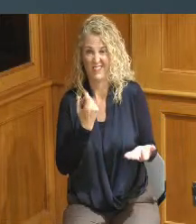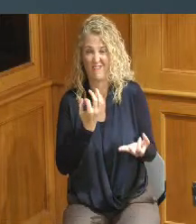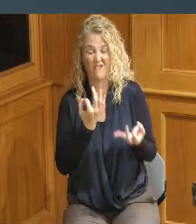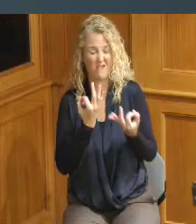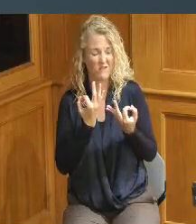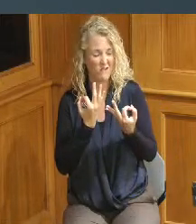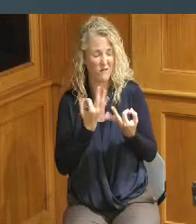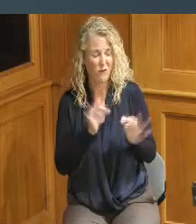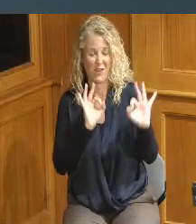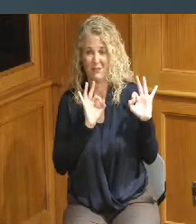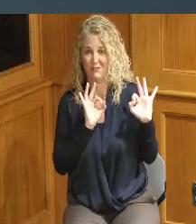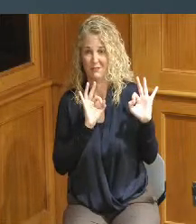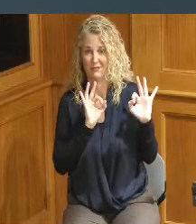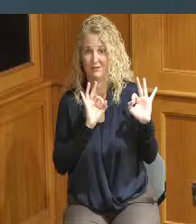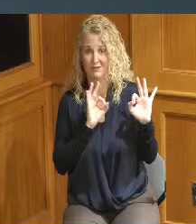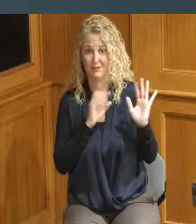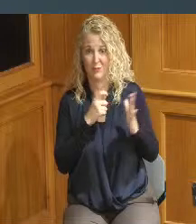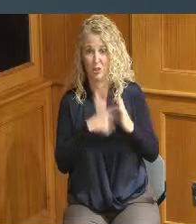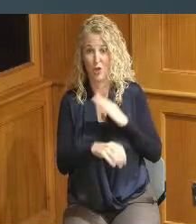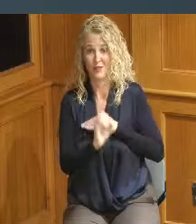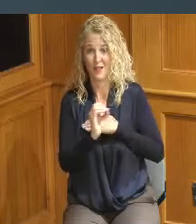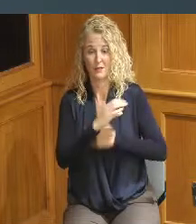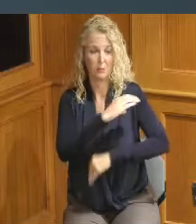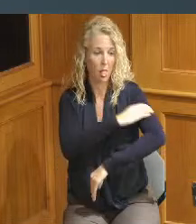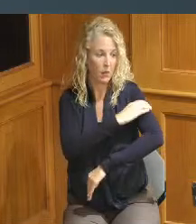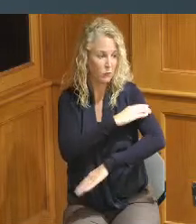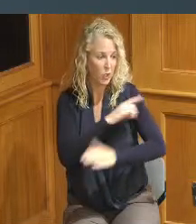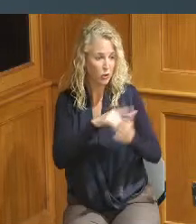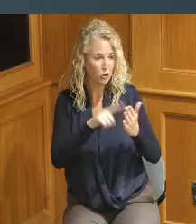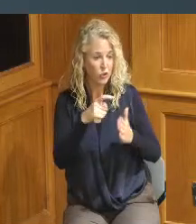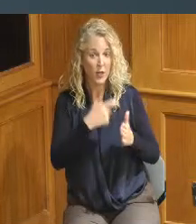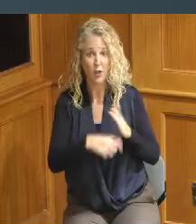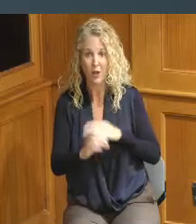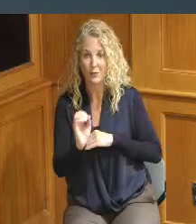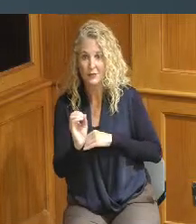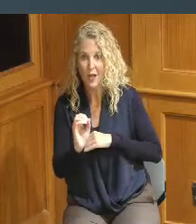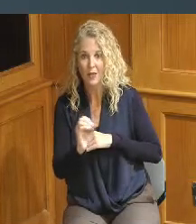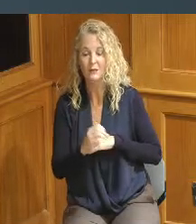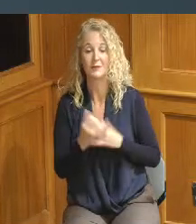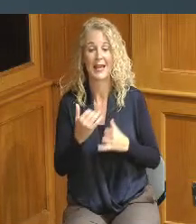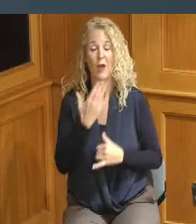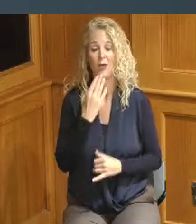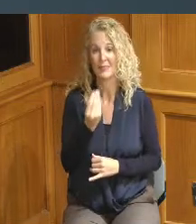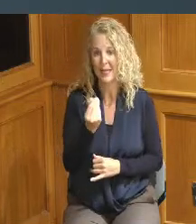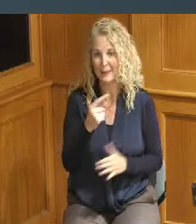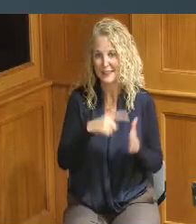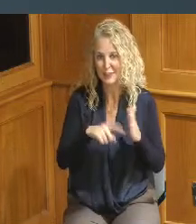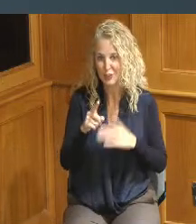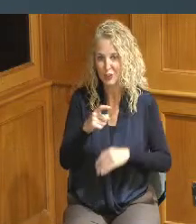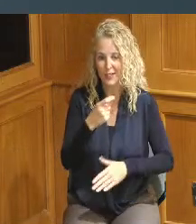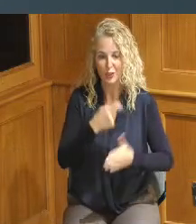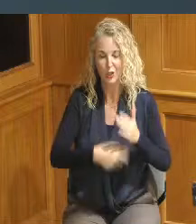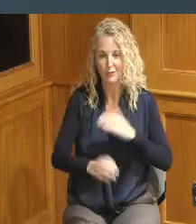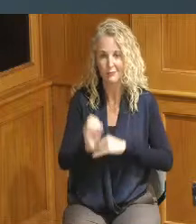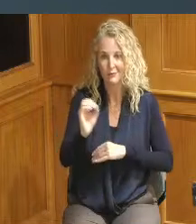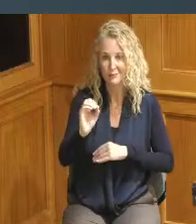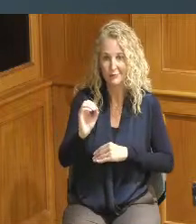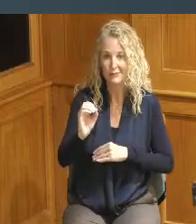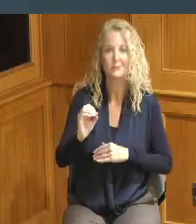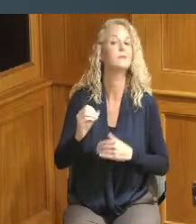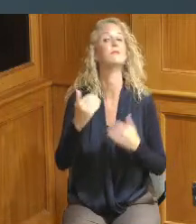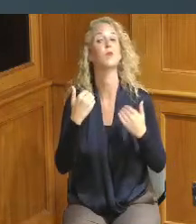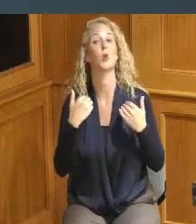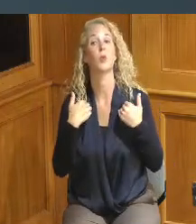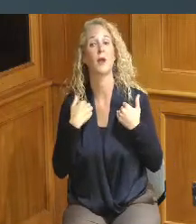cost. We have blood pressure checks. We have now diabetes checks. We now have the